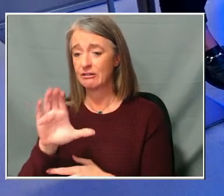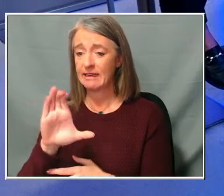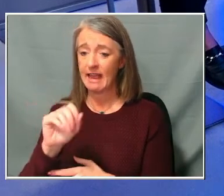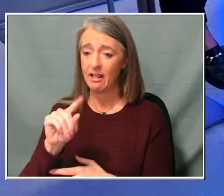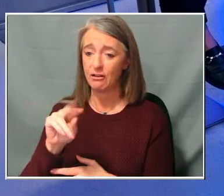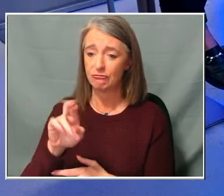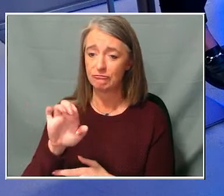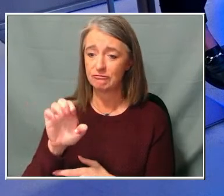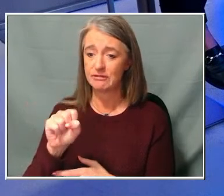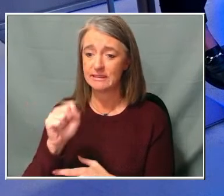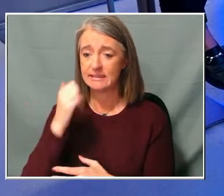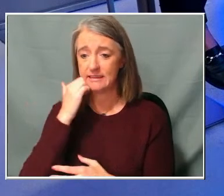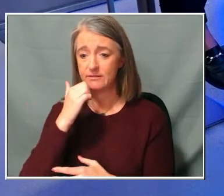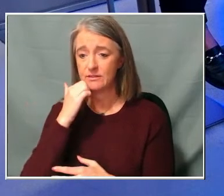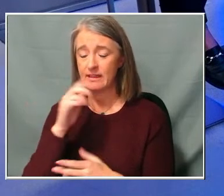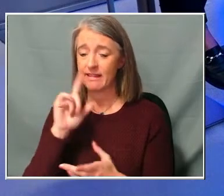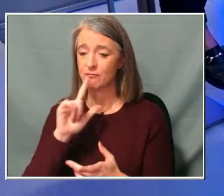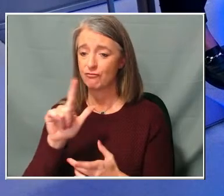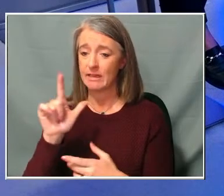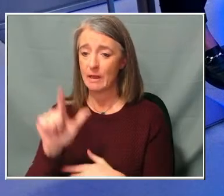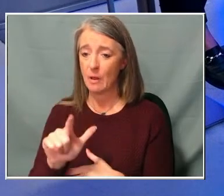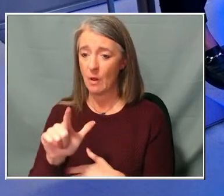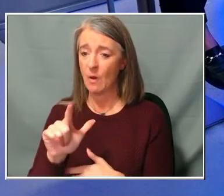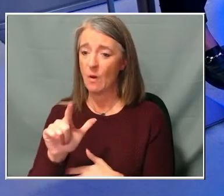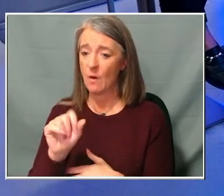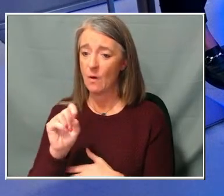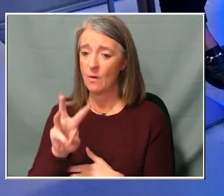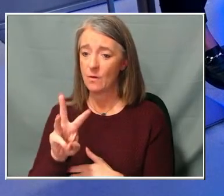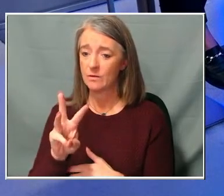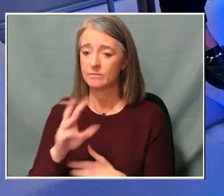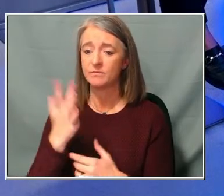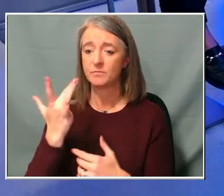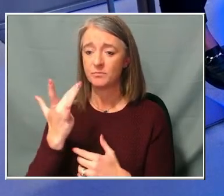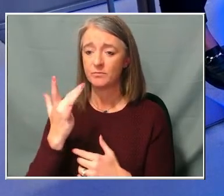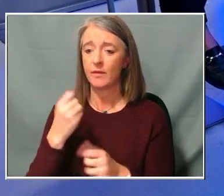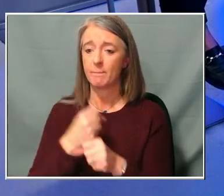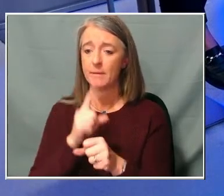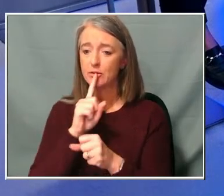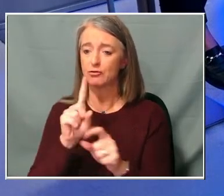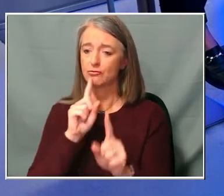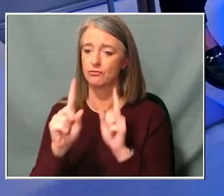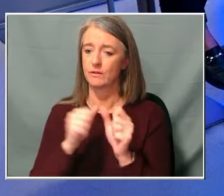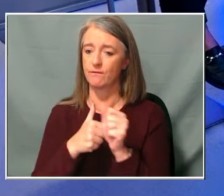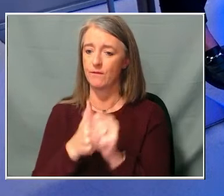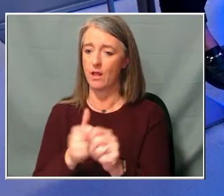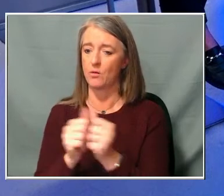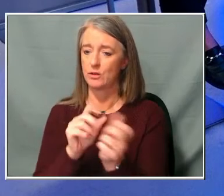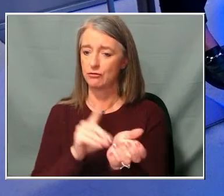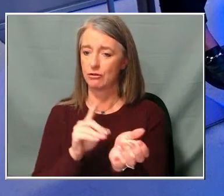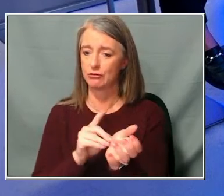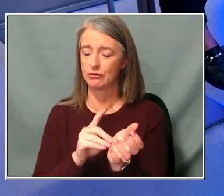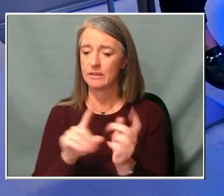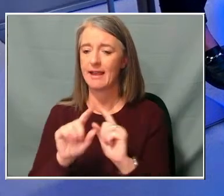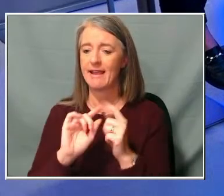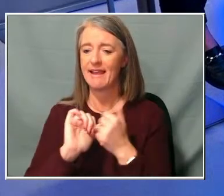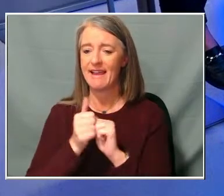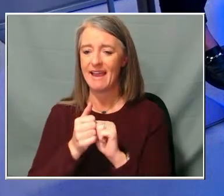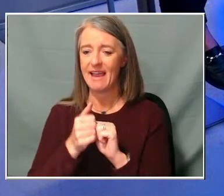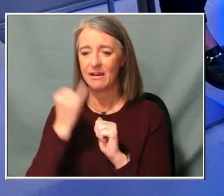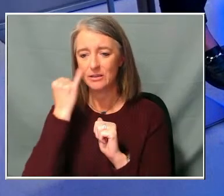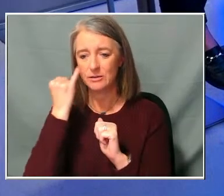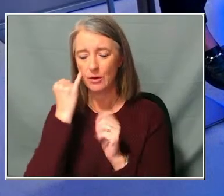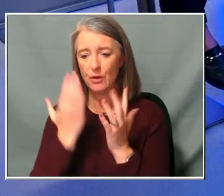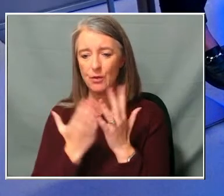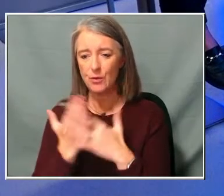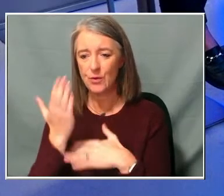really low. Which is probably, Doc, why you were saying make sure you're talking to your doctor about this kind of thing. But how are you supposed to get through a day